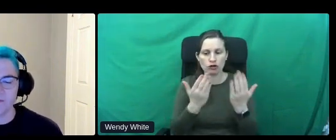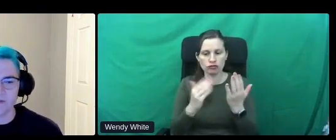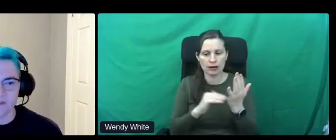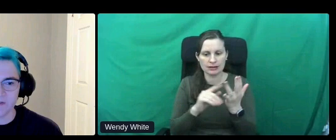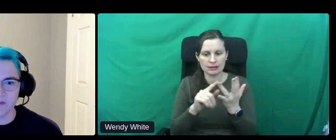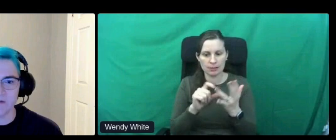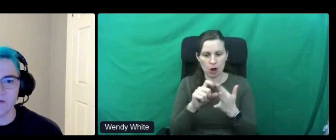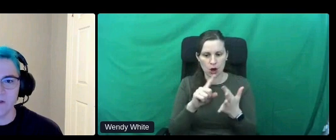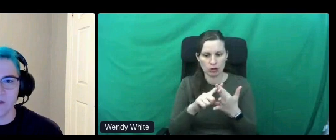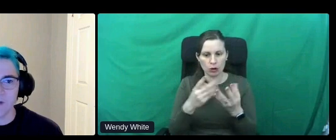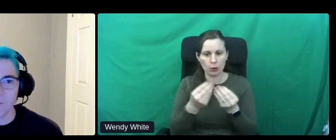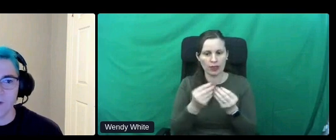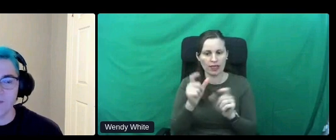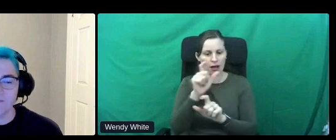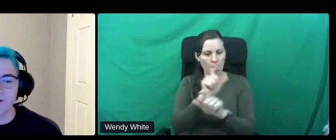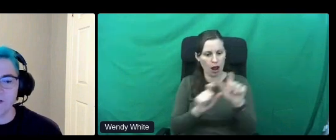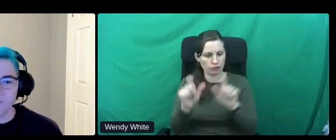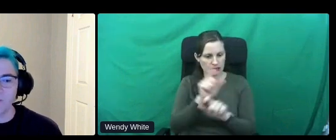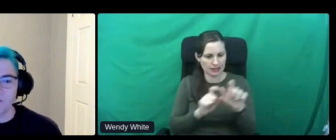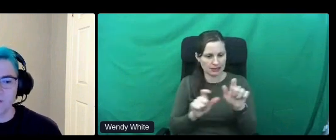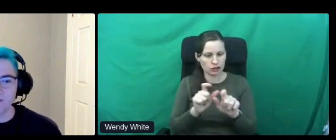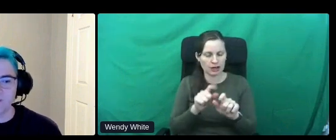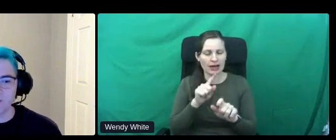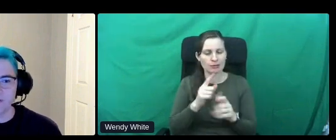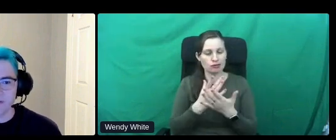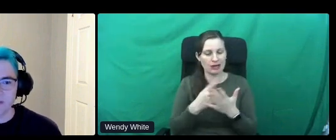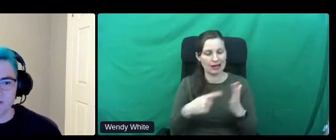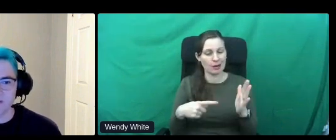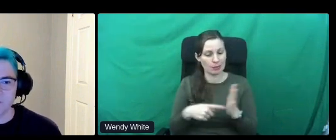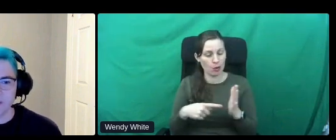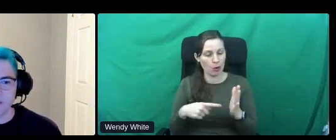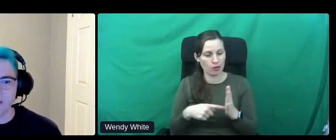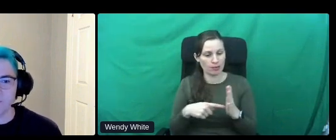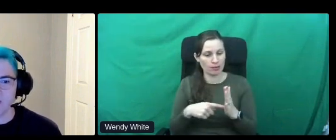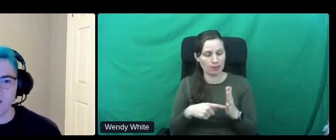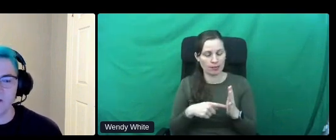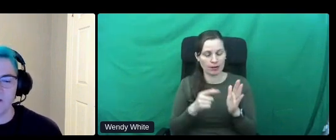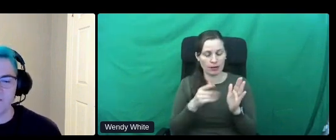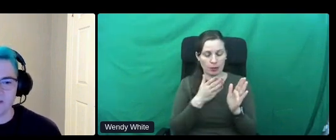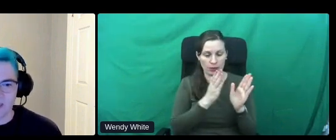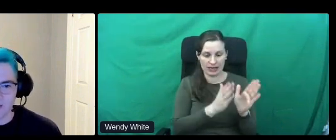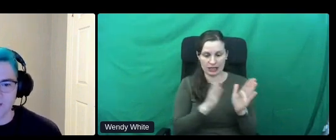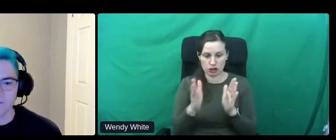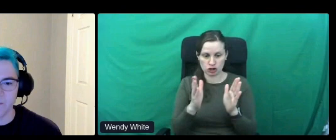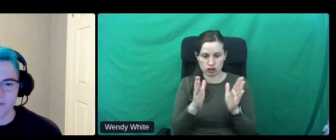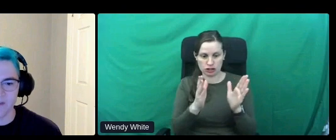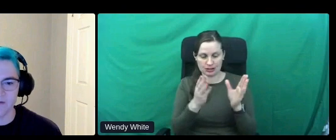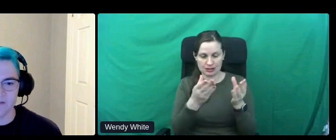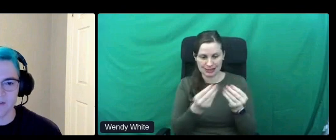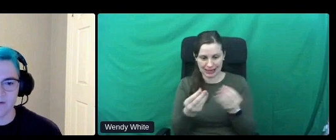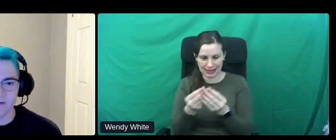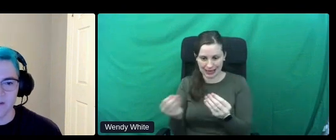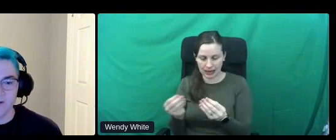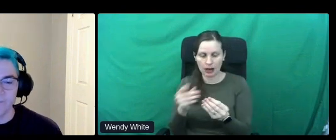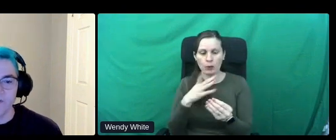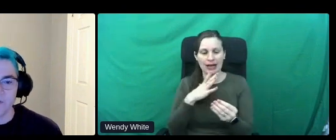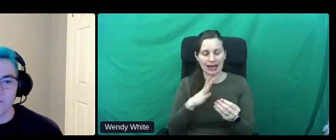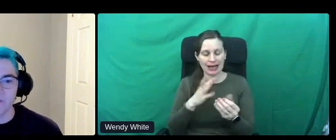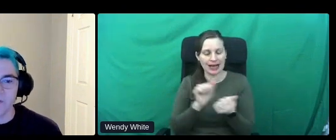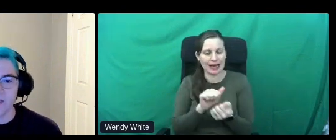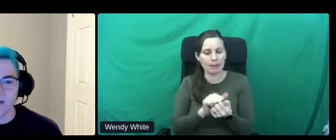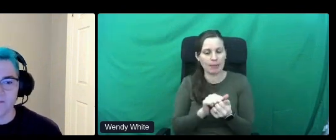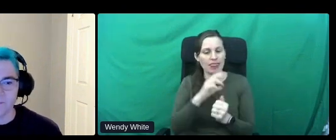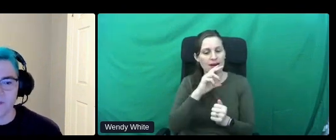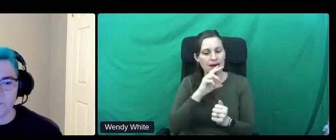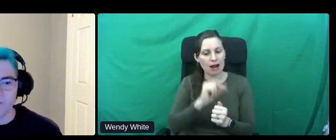to colorization. It was very important during scenes that we keep the narrative intent for a particular scene. So